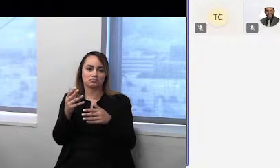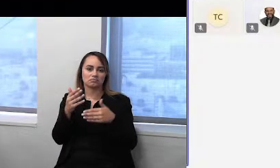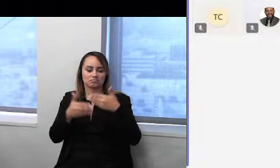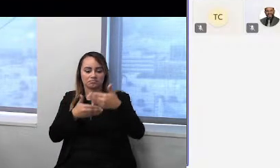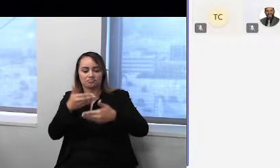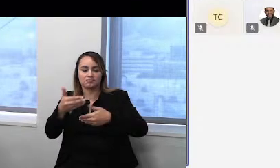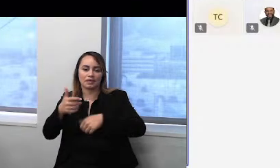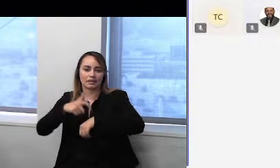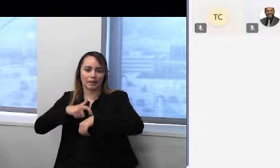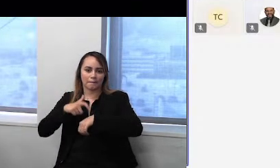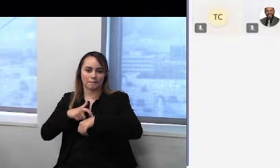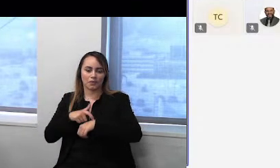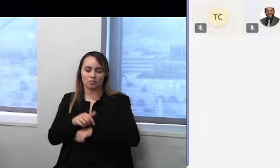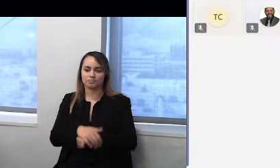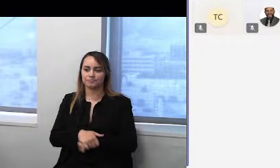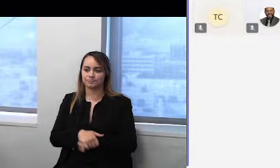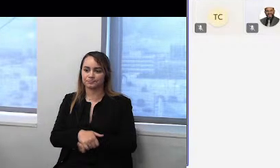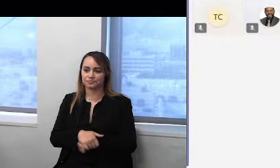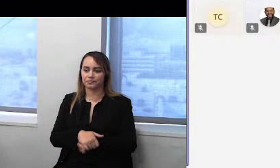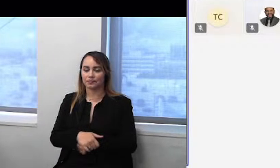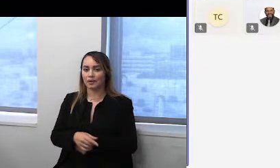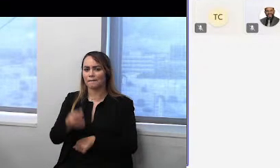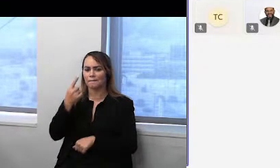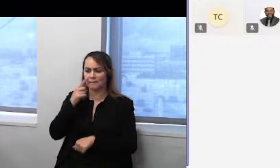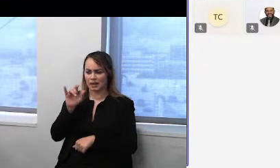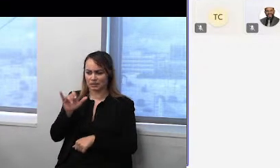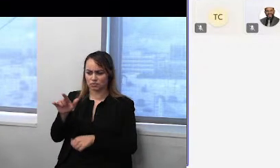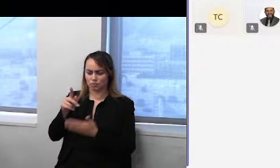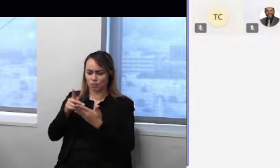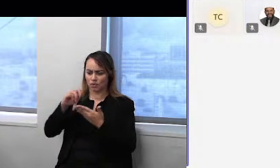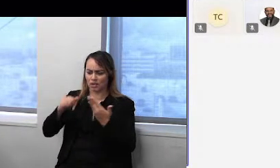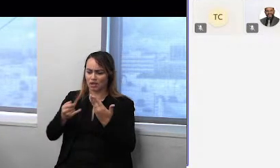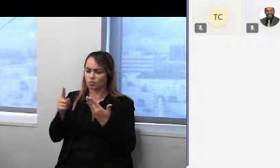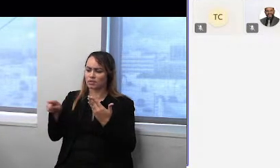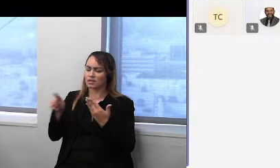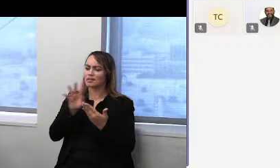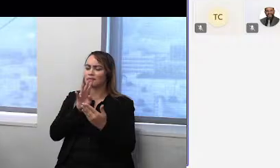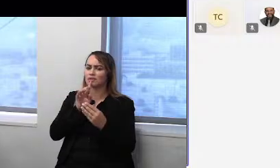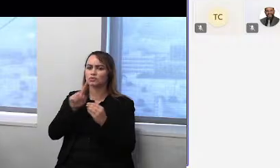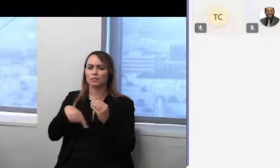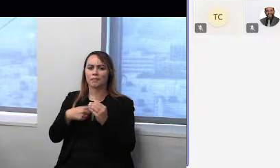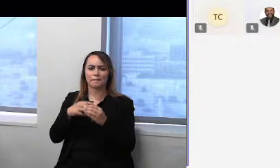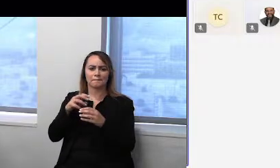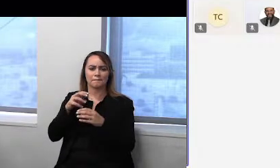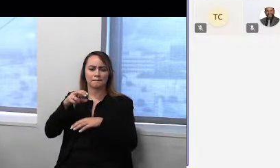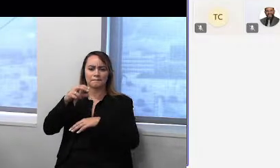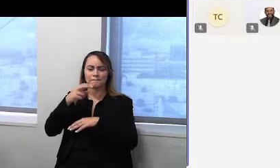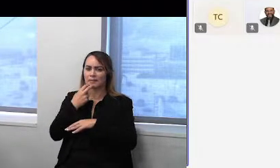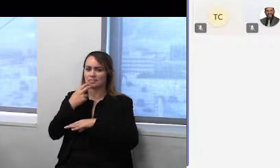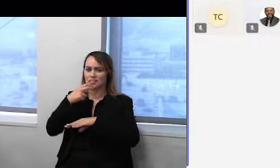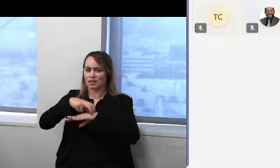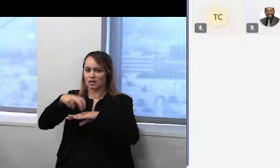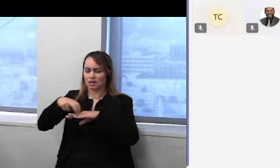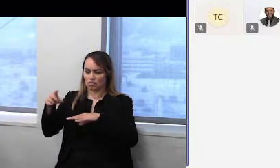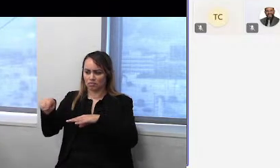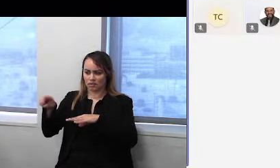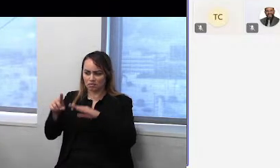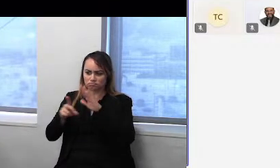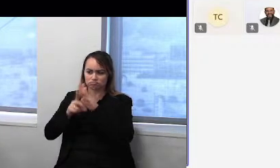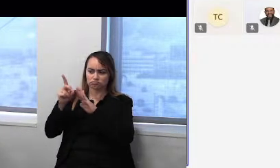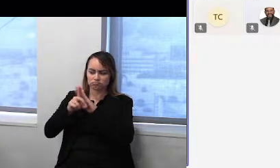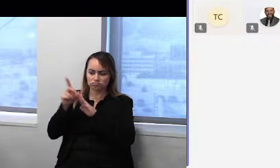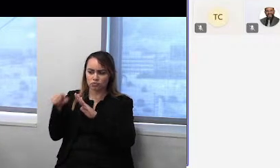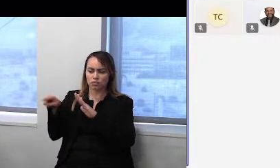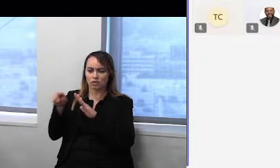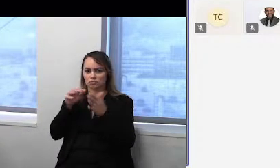you're talking about, the specific battery project, are those being developed and you're studying them and the impact, or